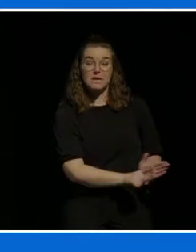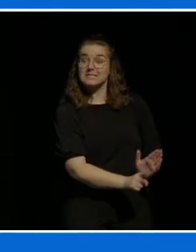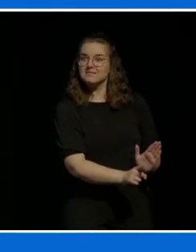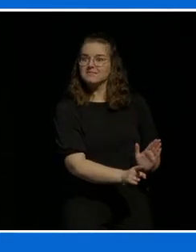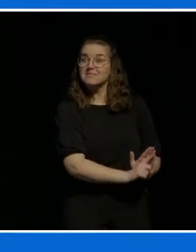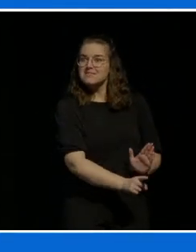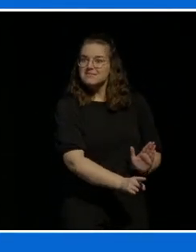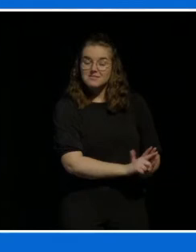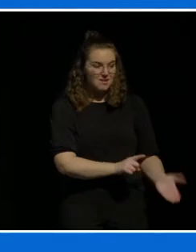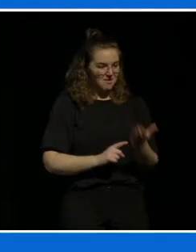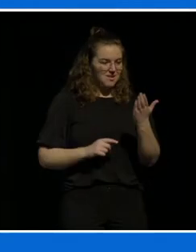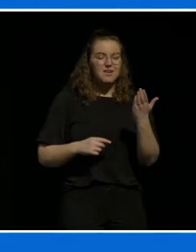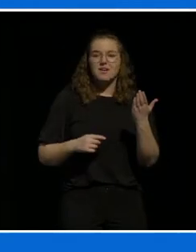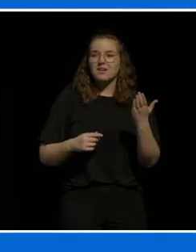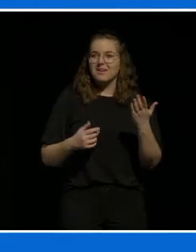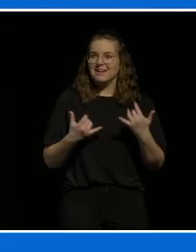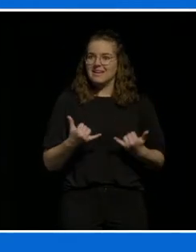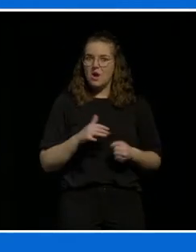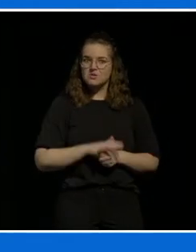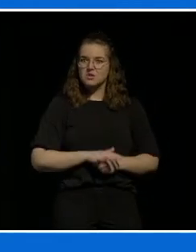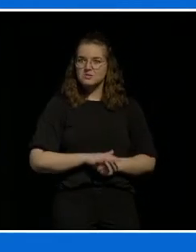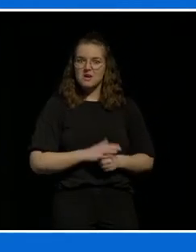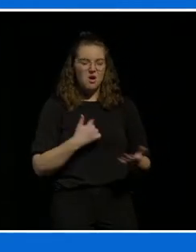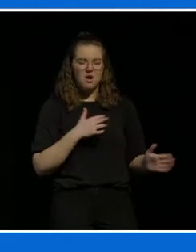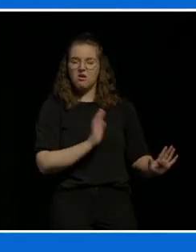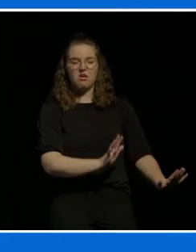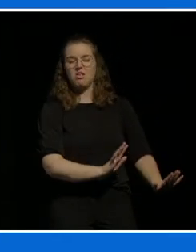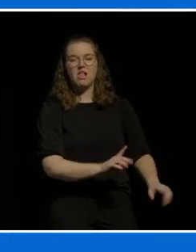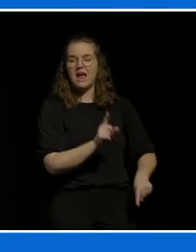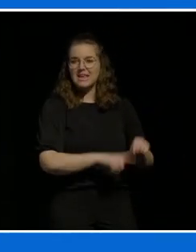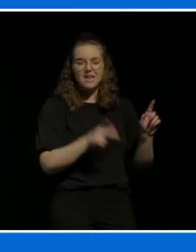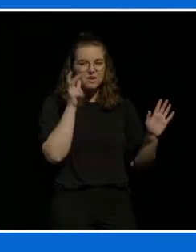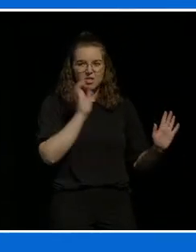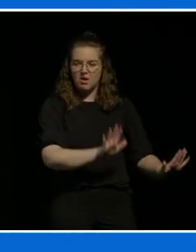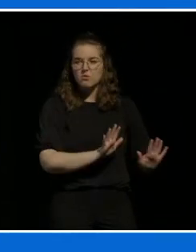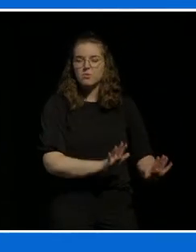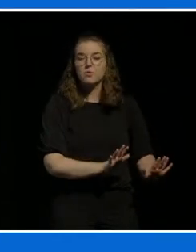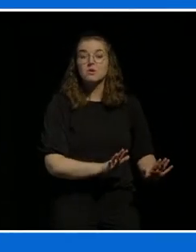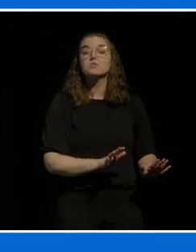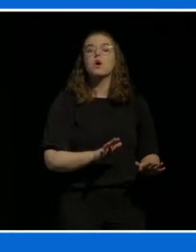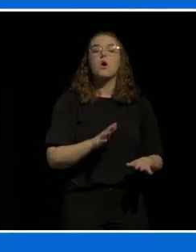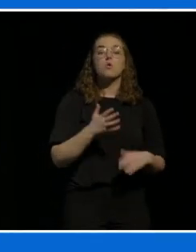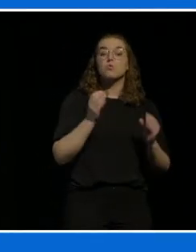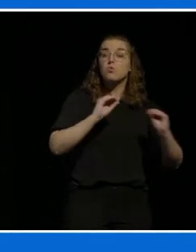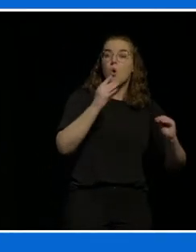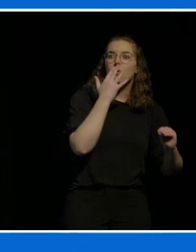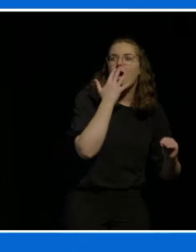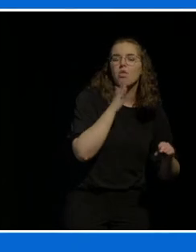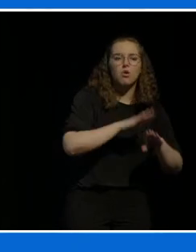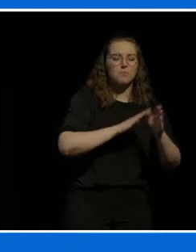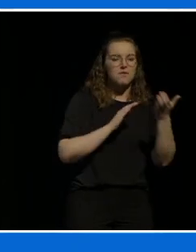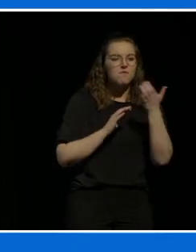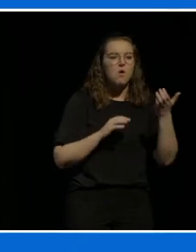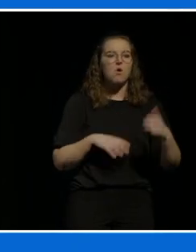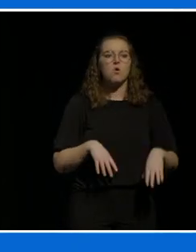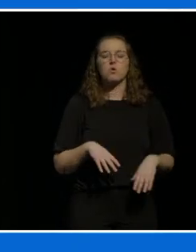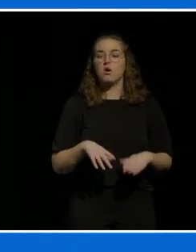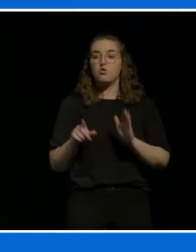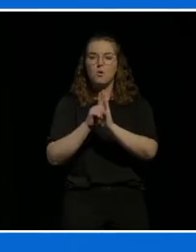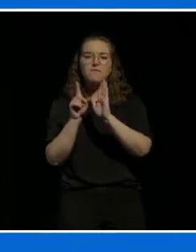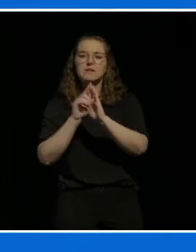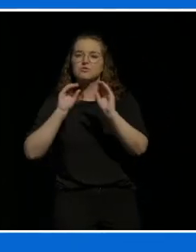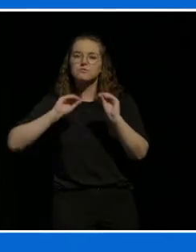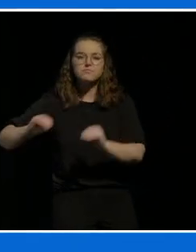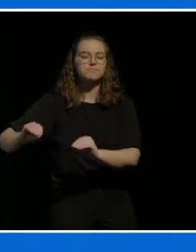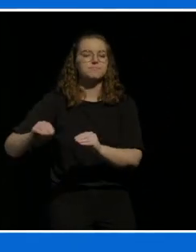it, like it's now it stresses me out. And I'm just like, I can't have it on. And so like grayscale or like turning off notifications or just making sure